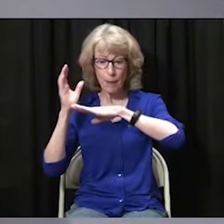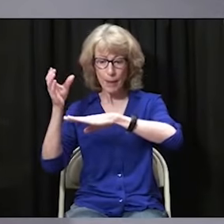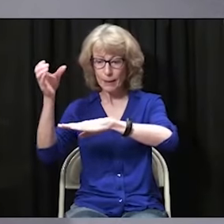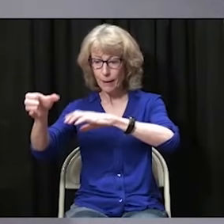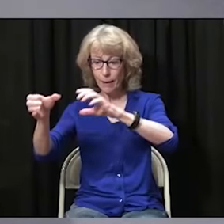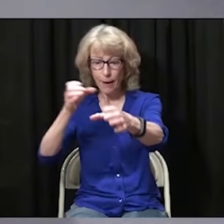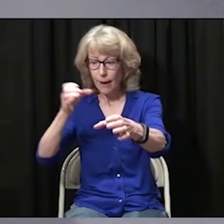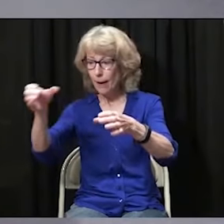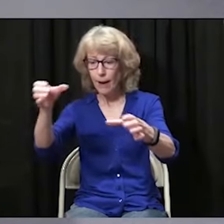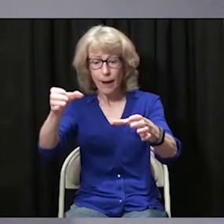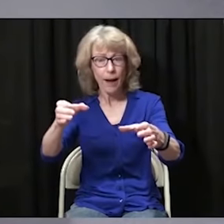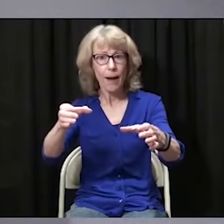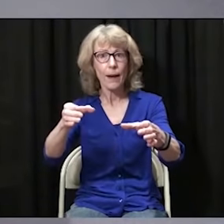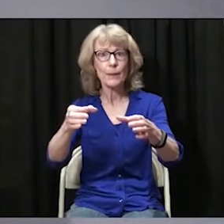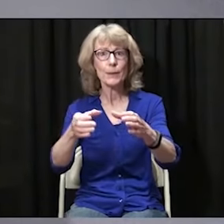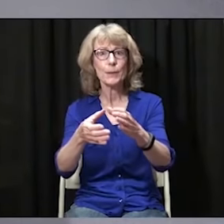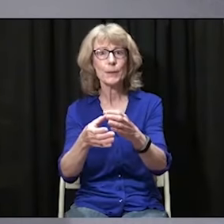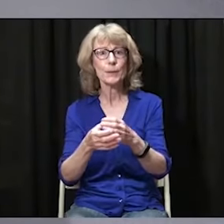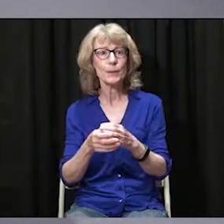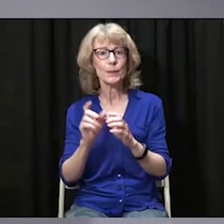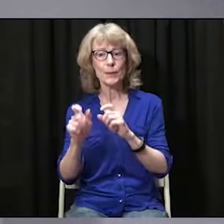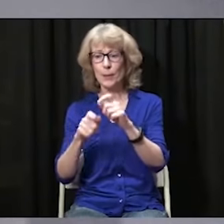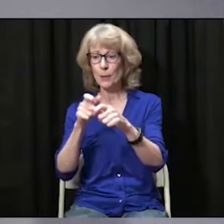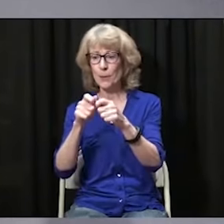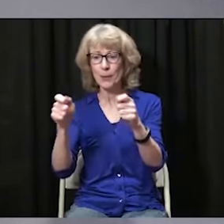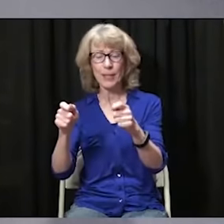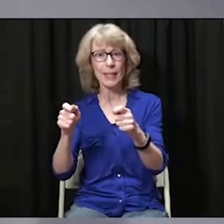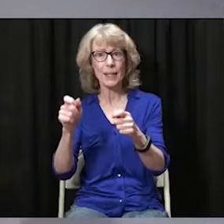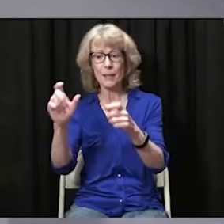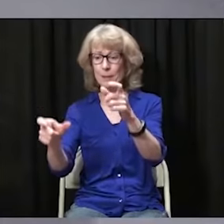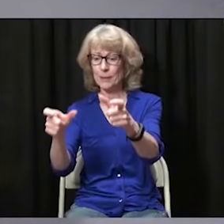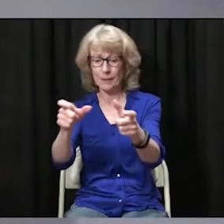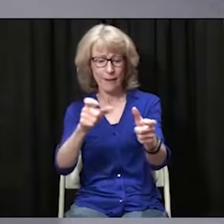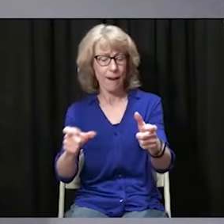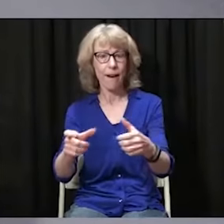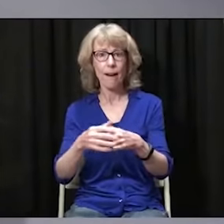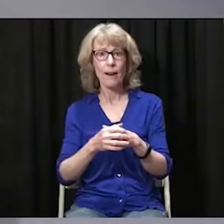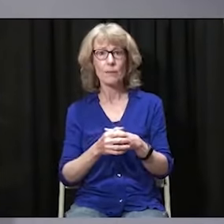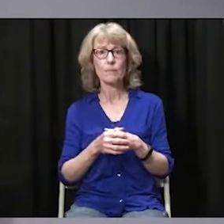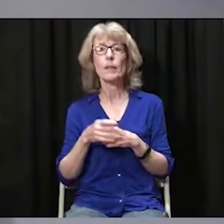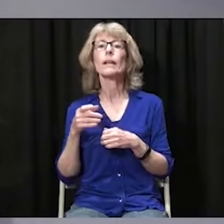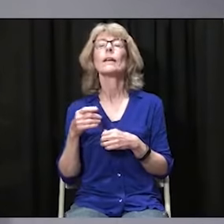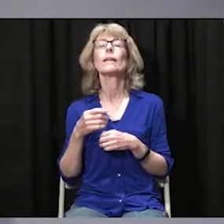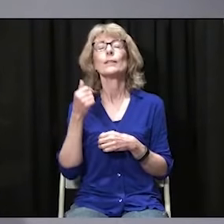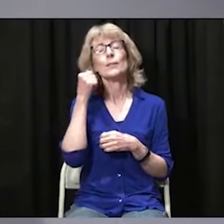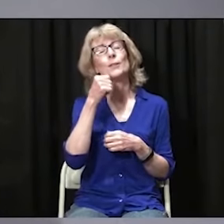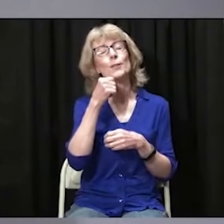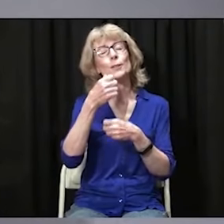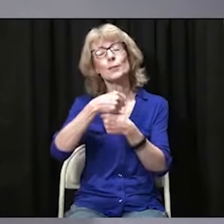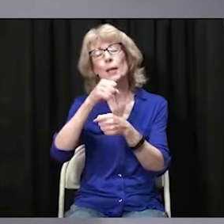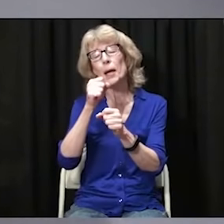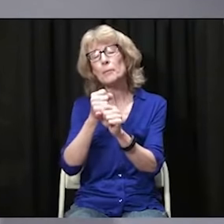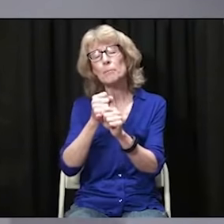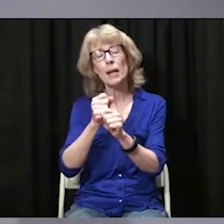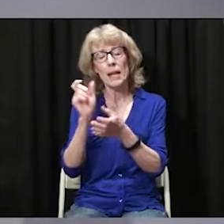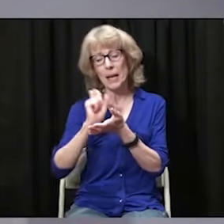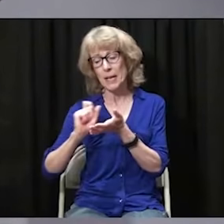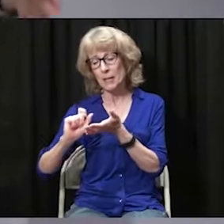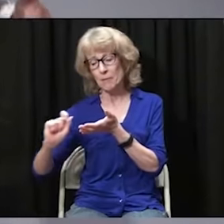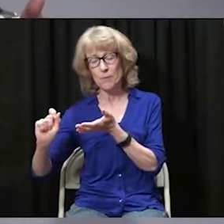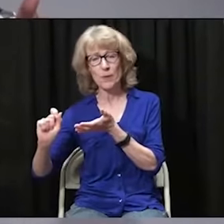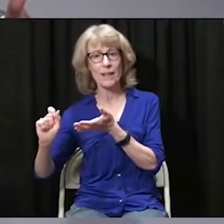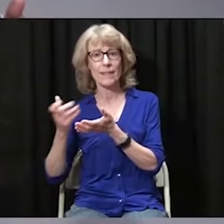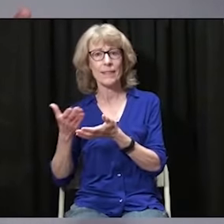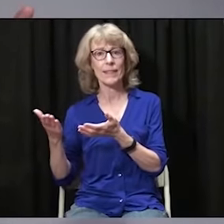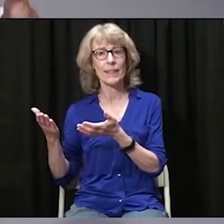brought to this trip. And so they start giving us things. They've made all sorts of crafts, and they've written cards, and they, with their